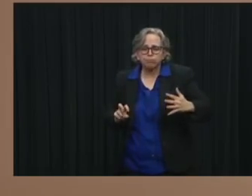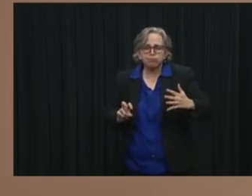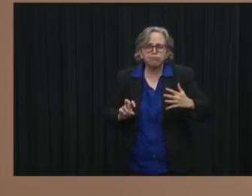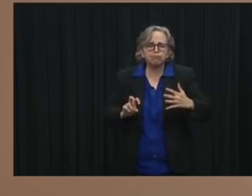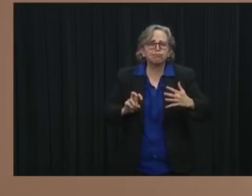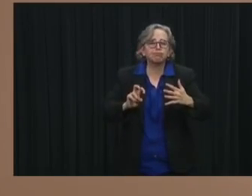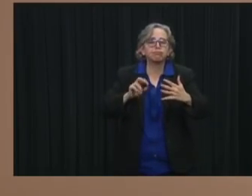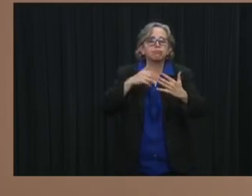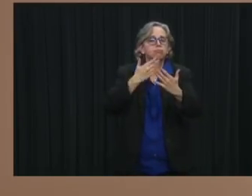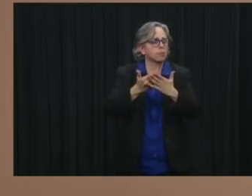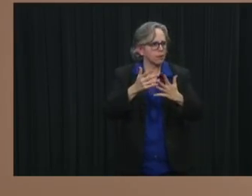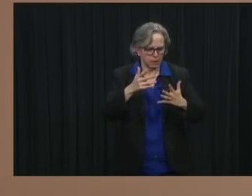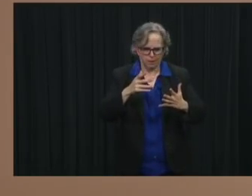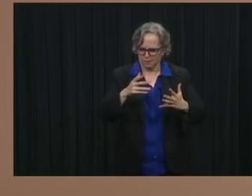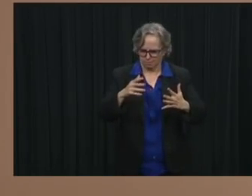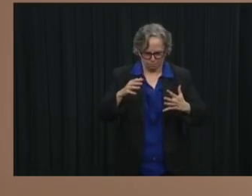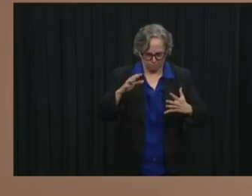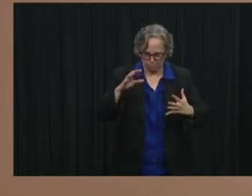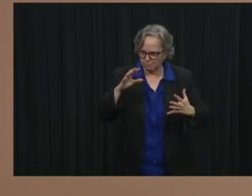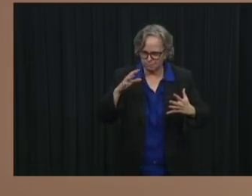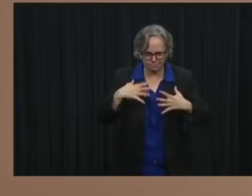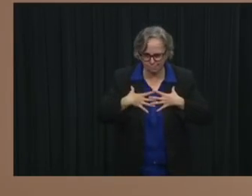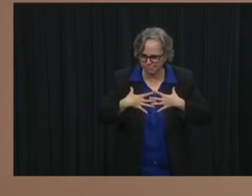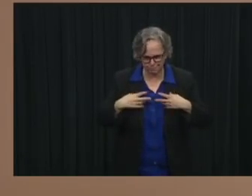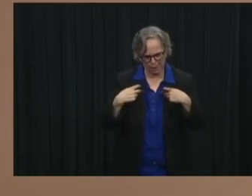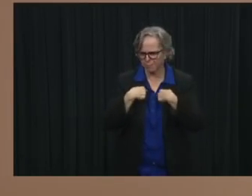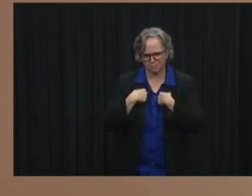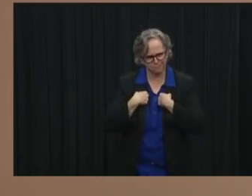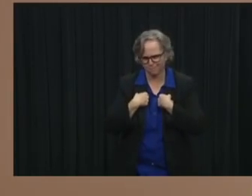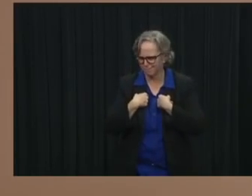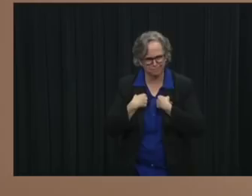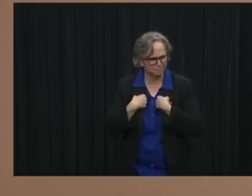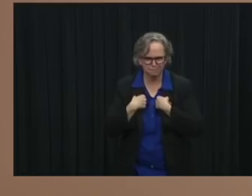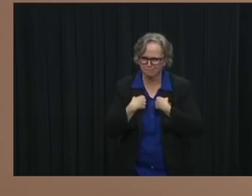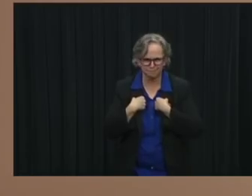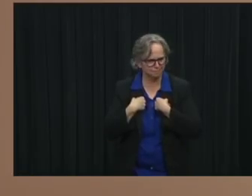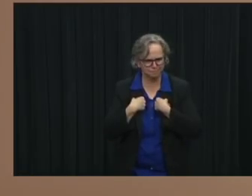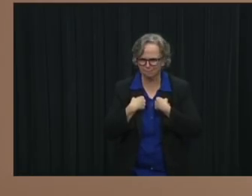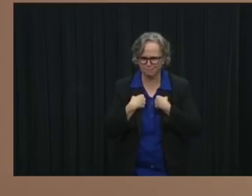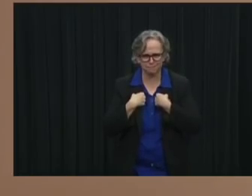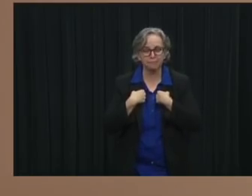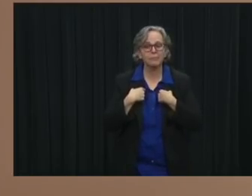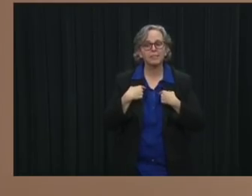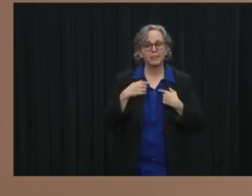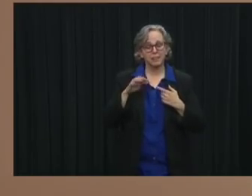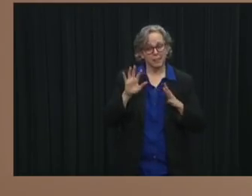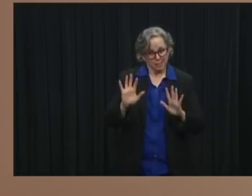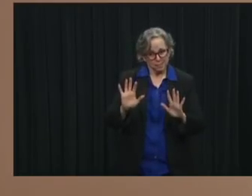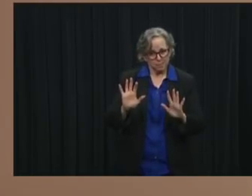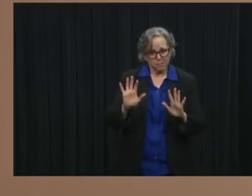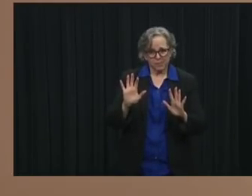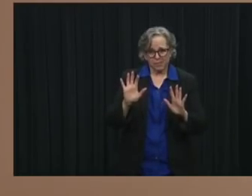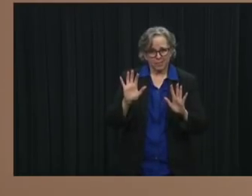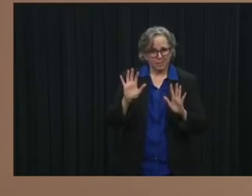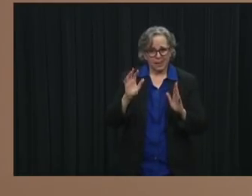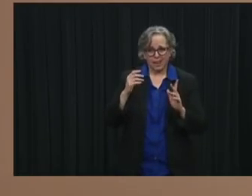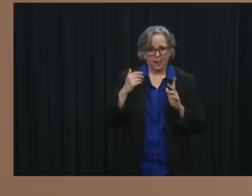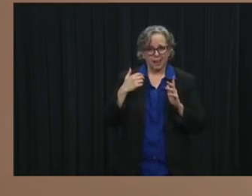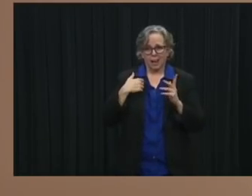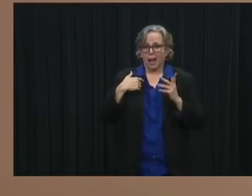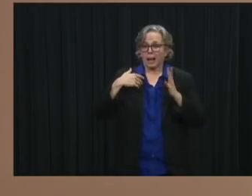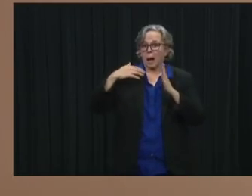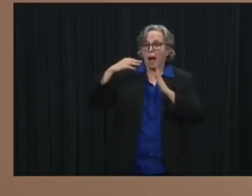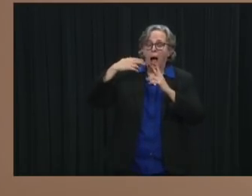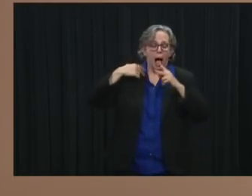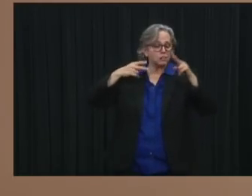But just like our data of cases is the tip of the iceberg, I am the tip of an iceberg of some amazing colleagues